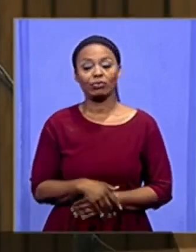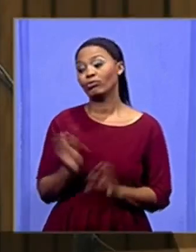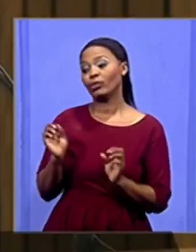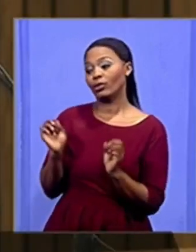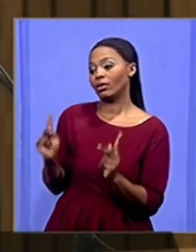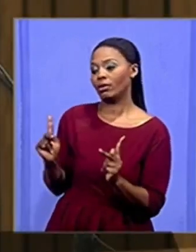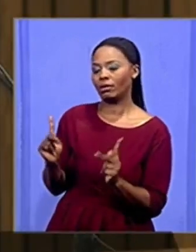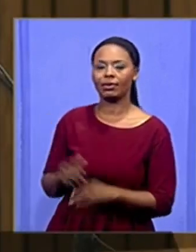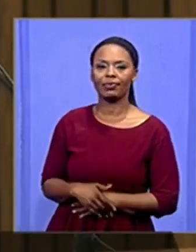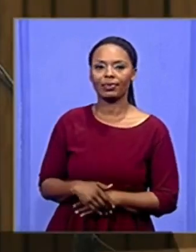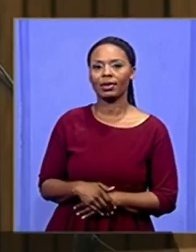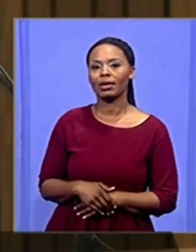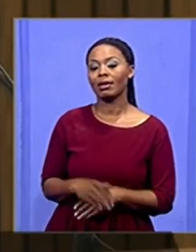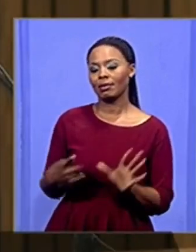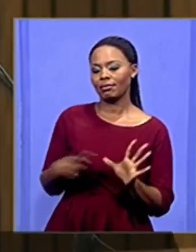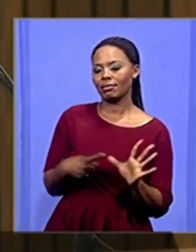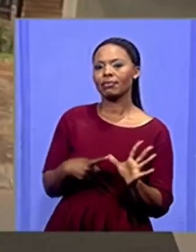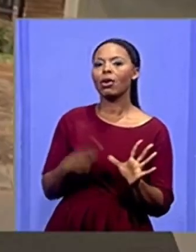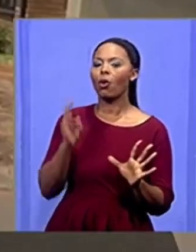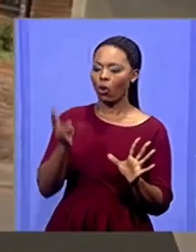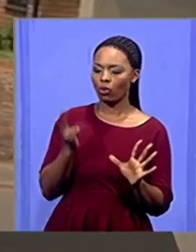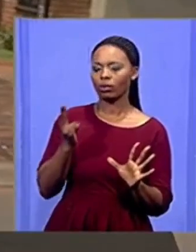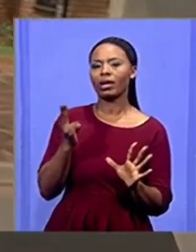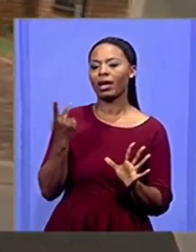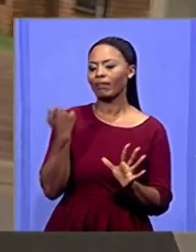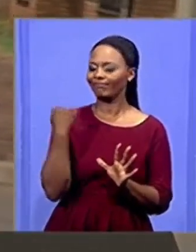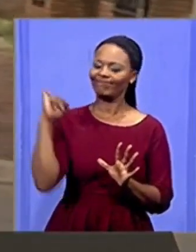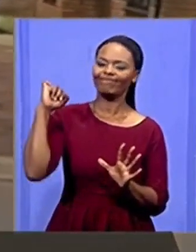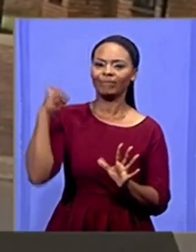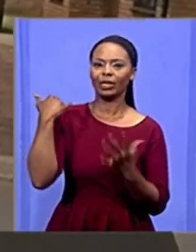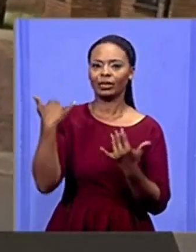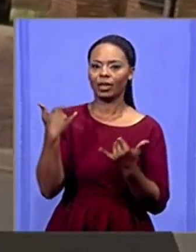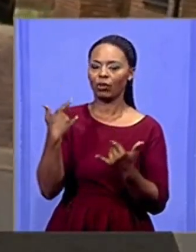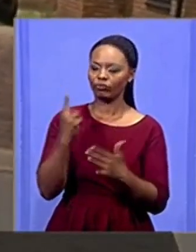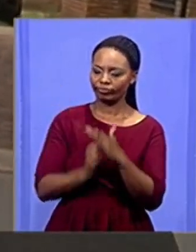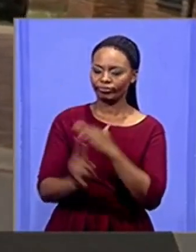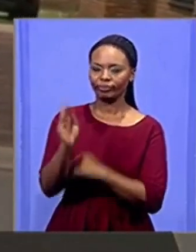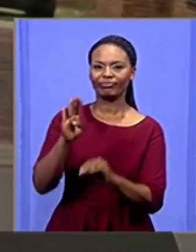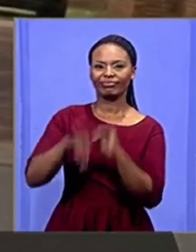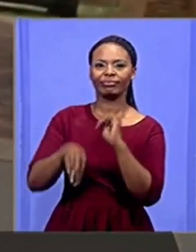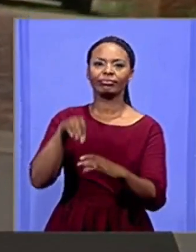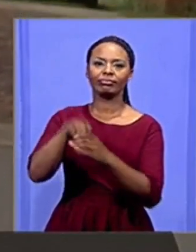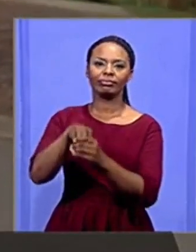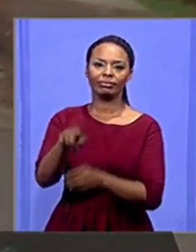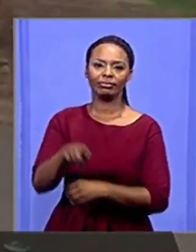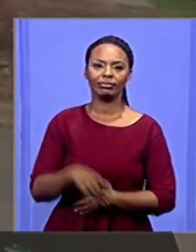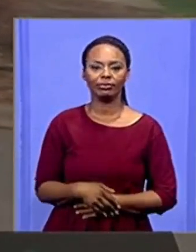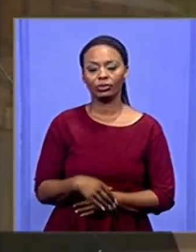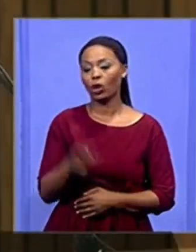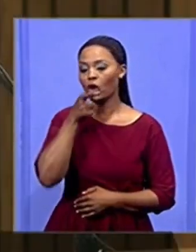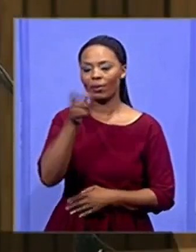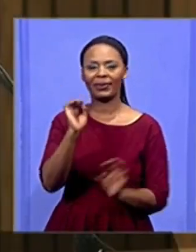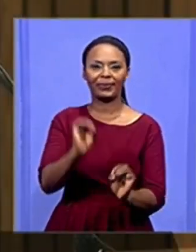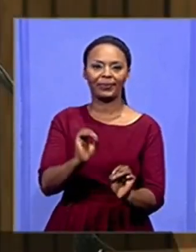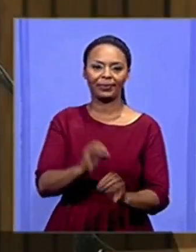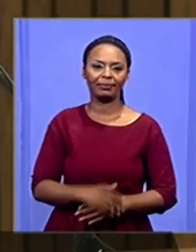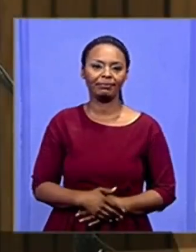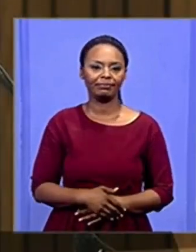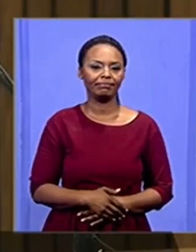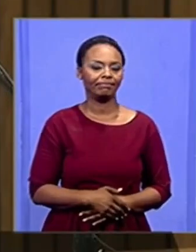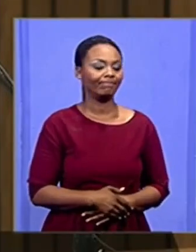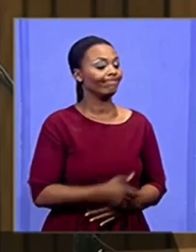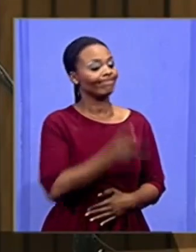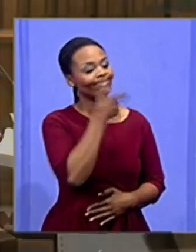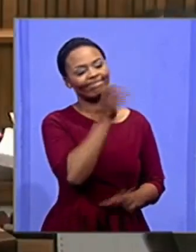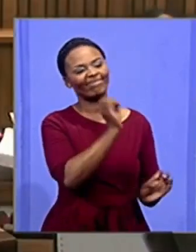Accused number 5 also denies any involvement in the commission of the offense in this matter. No comment. Oh, no comment.